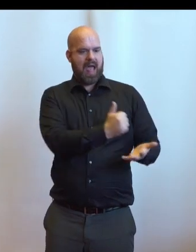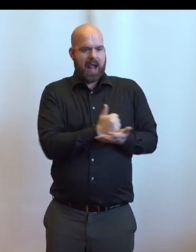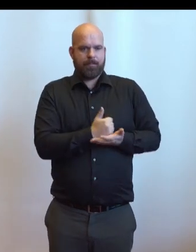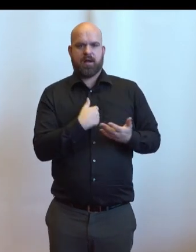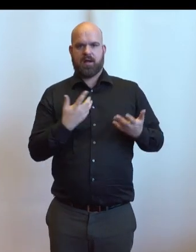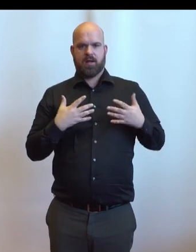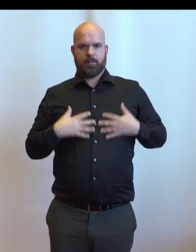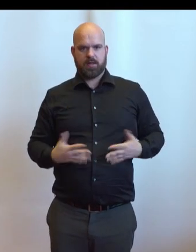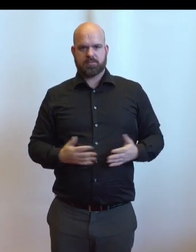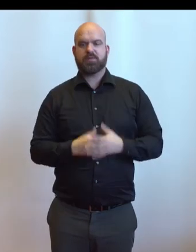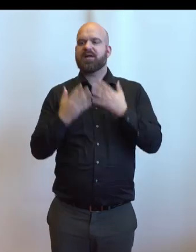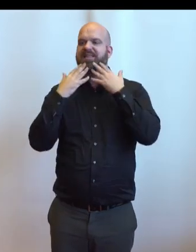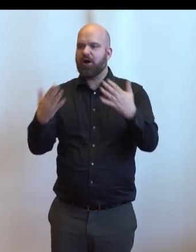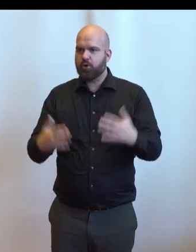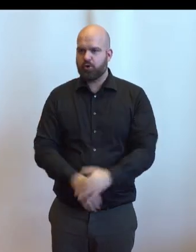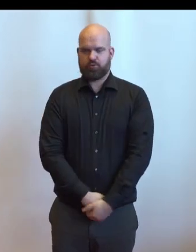Thank you.